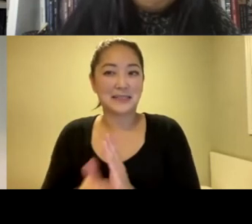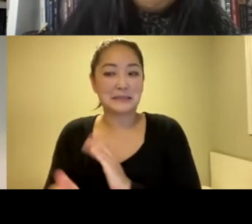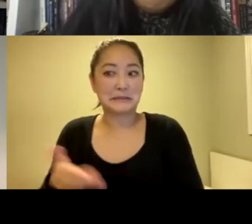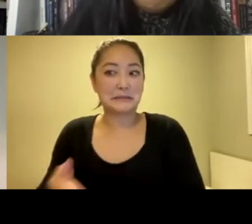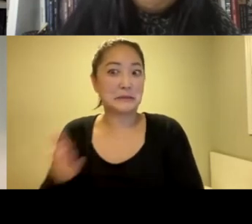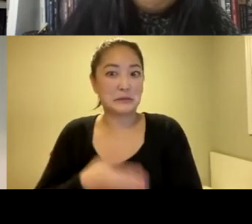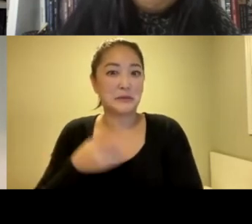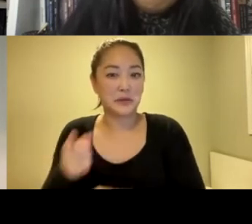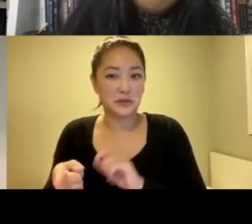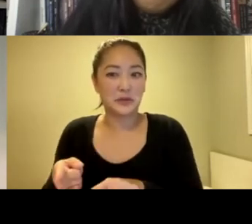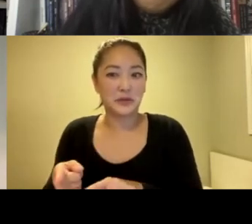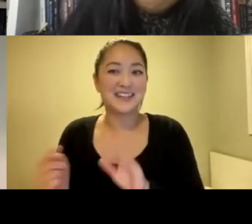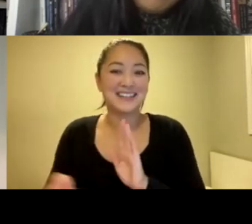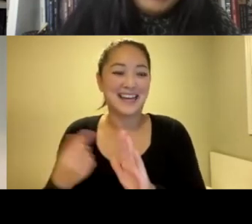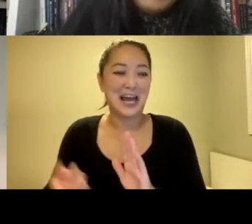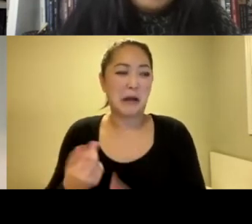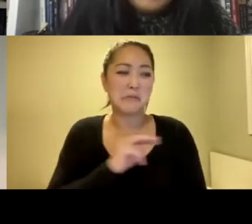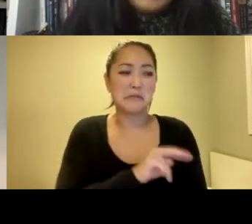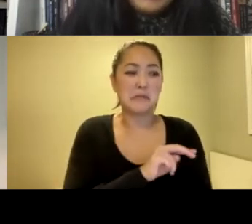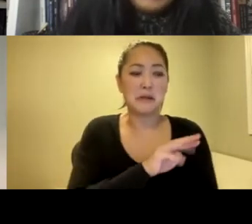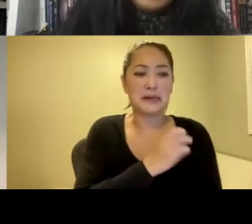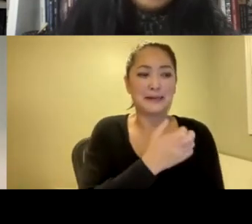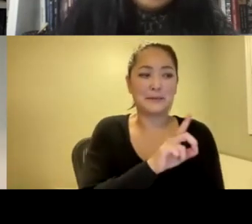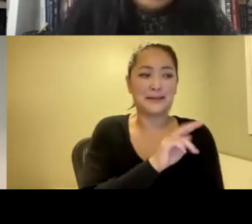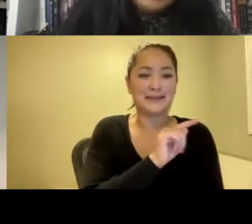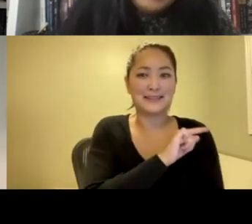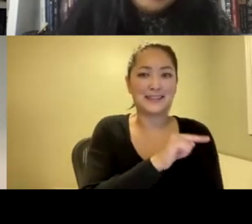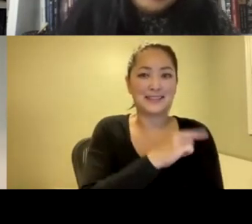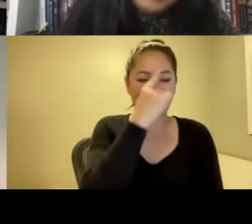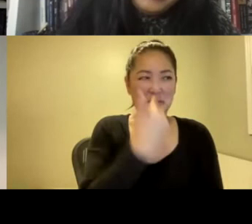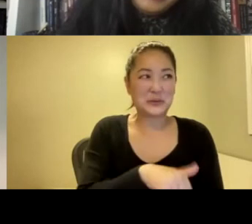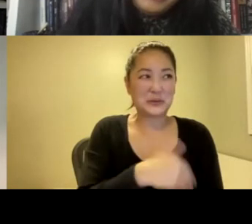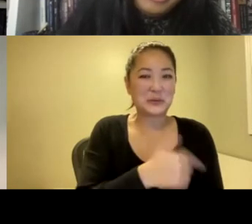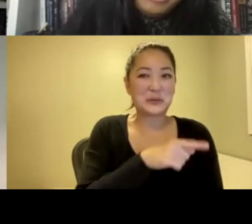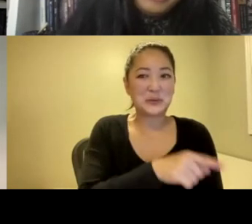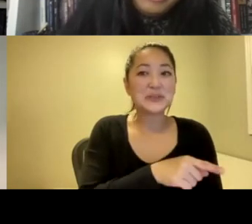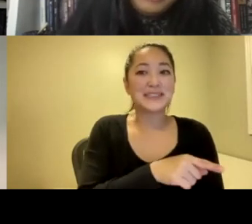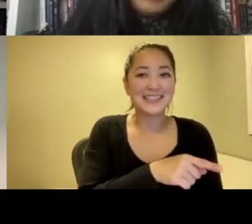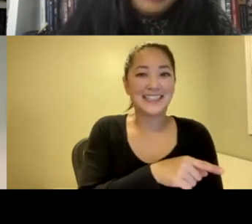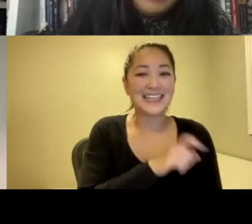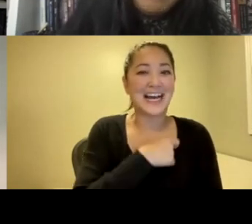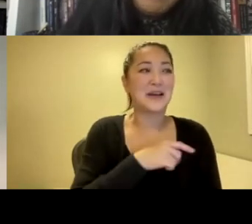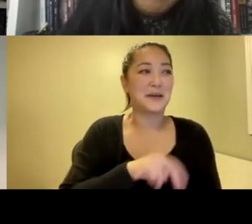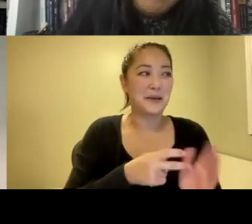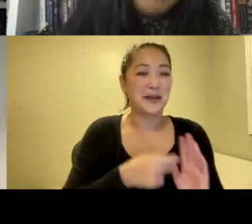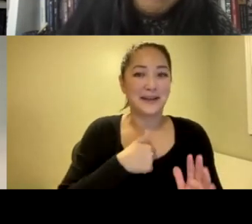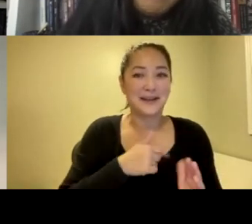on your old work, it's hard to watch. And that's kind of how I feel. But I've learned a lot, and that's been really nice.